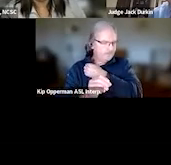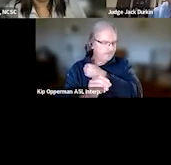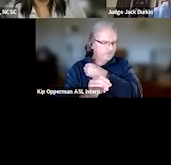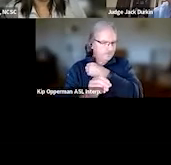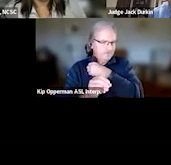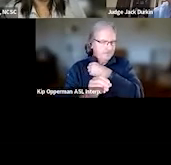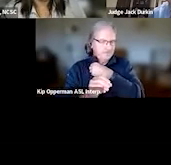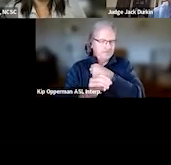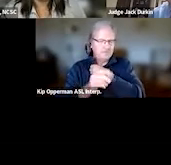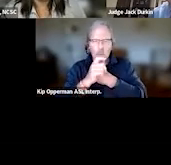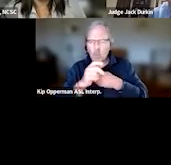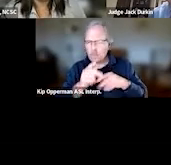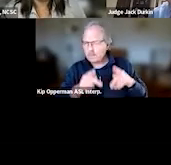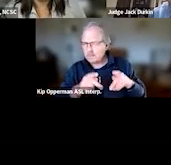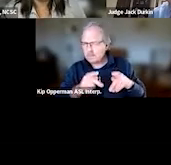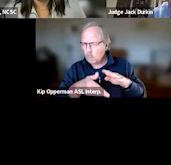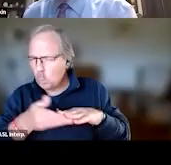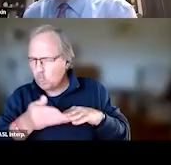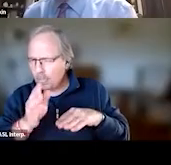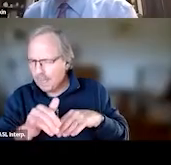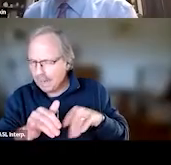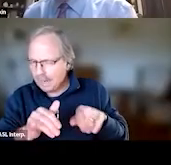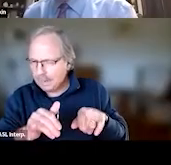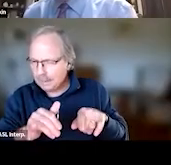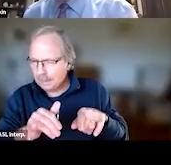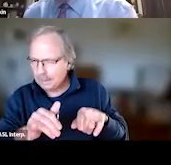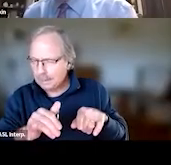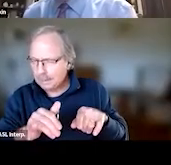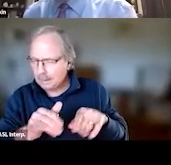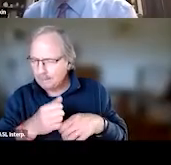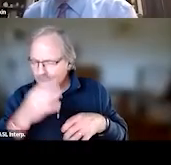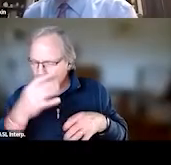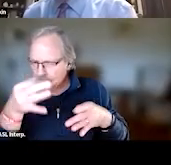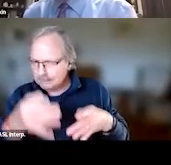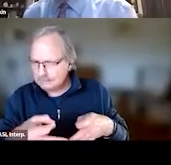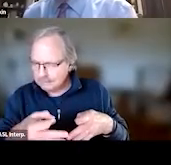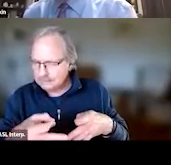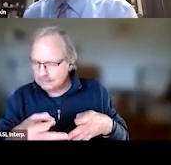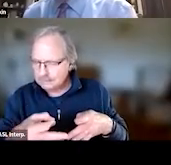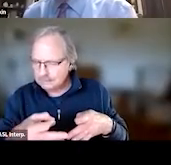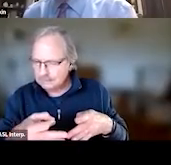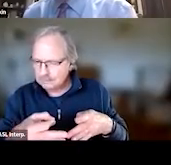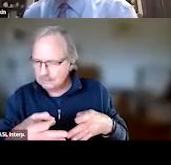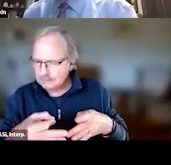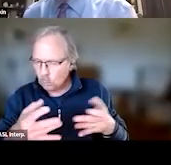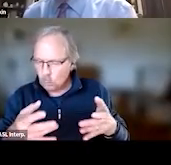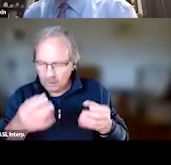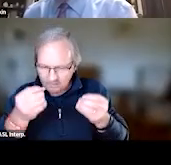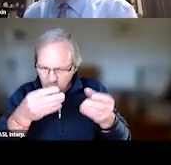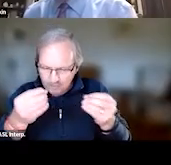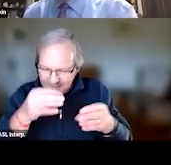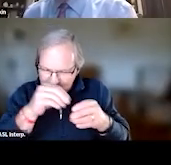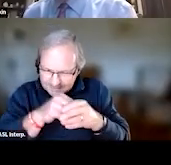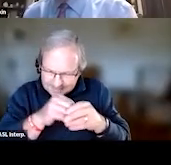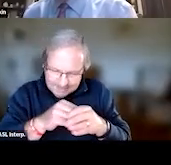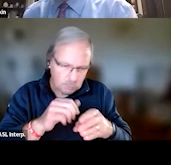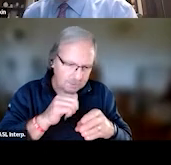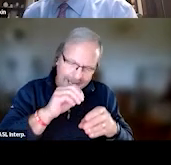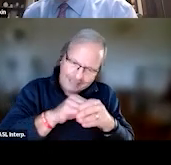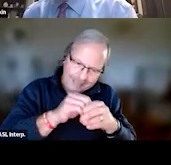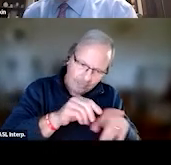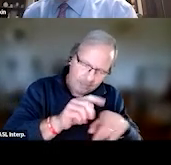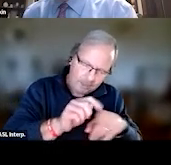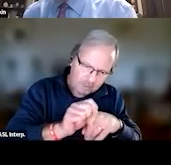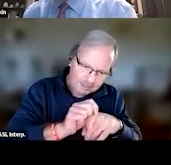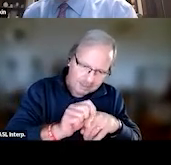who are the people who kind of run that? Who are the ones who are making decisions about what the content is or isn't going to be? Getting